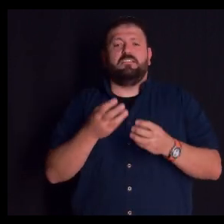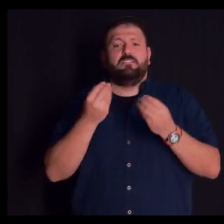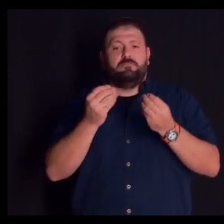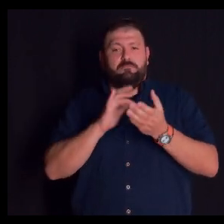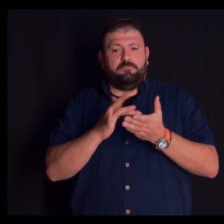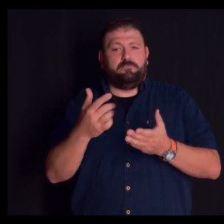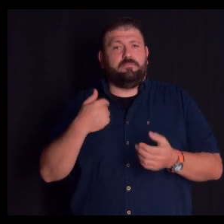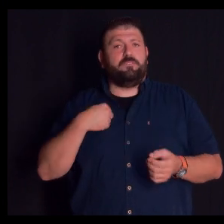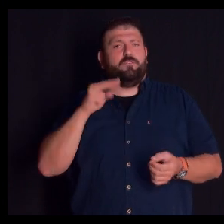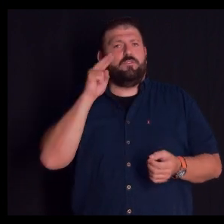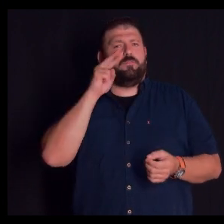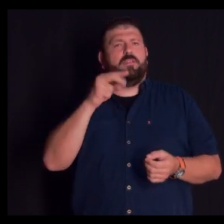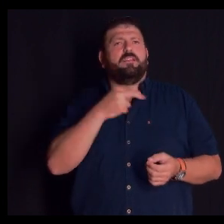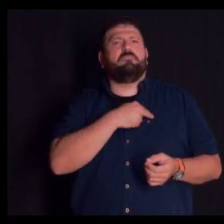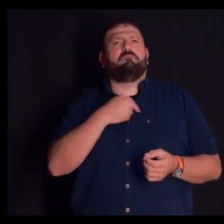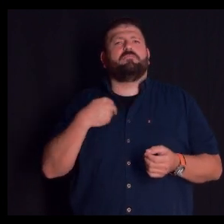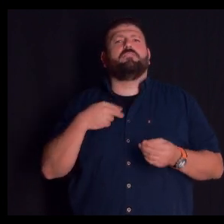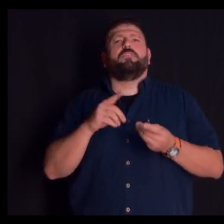are,